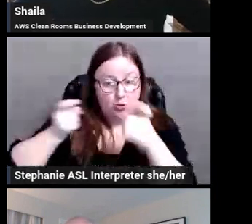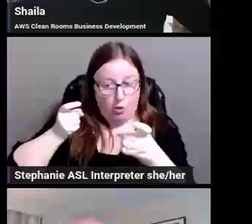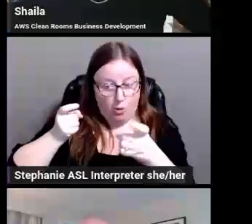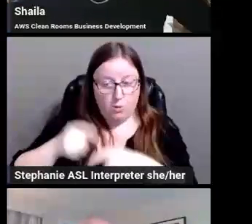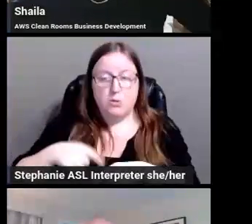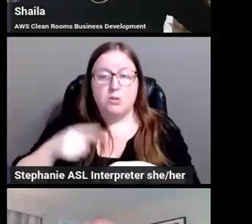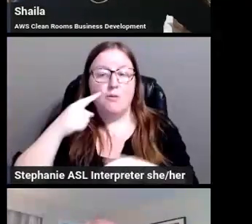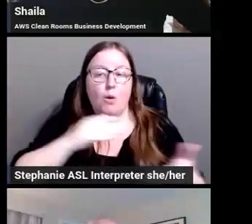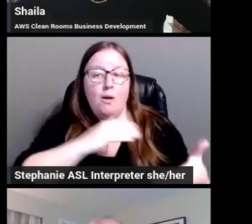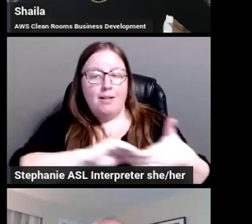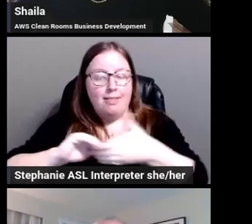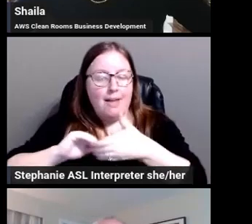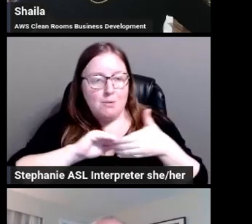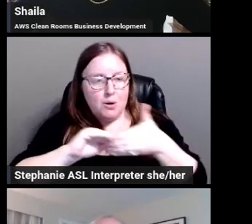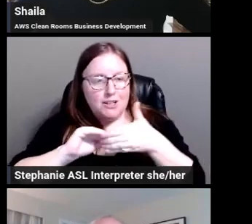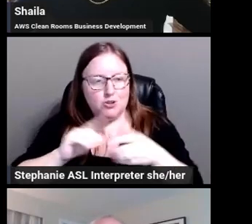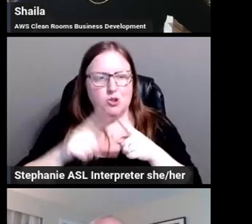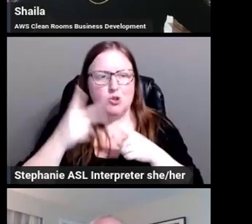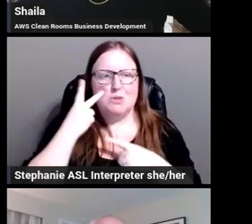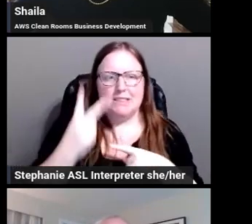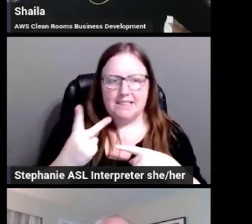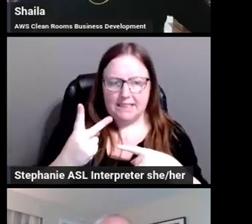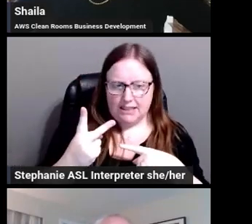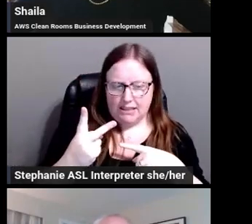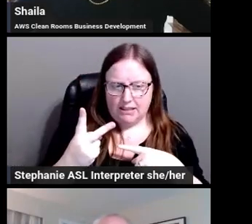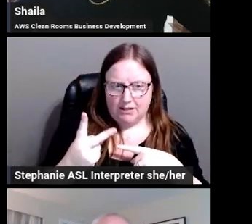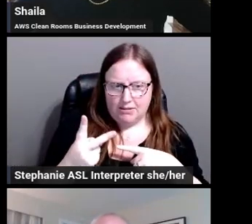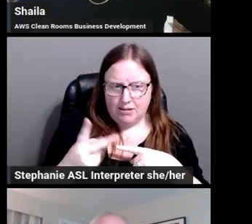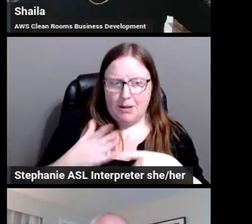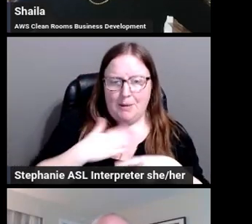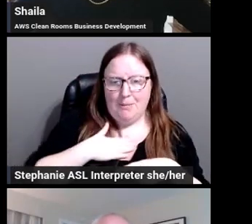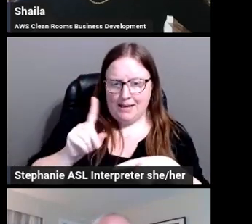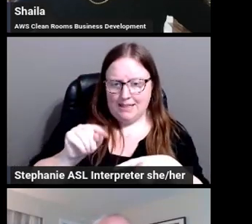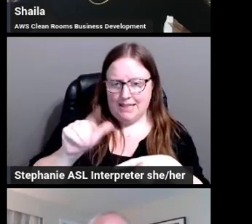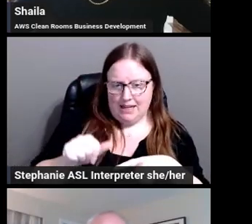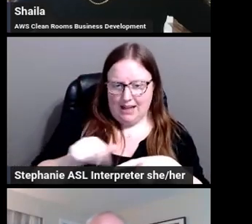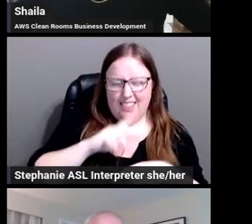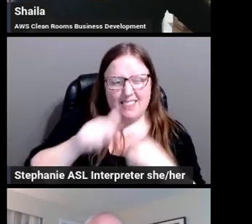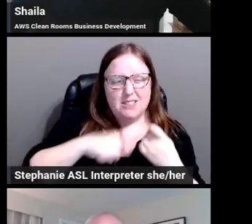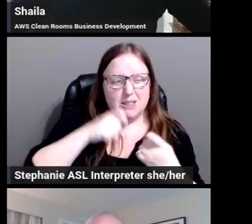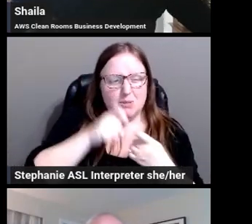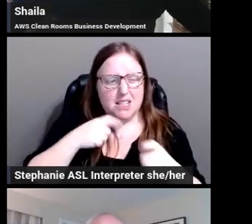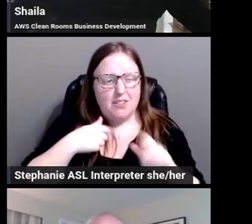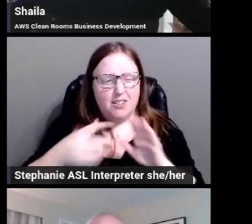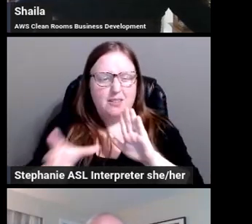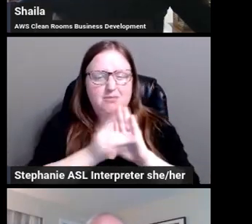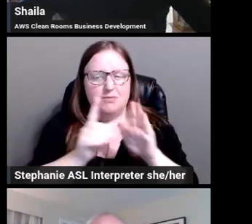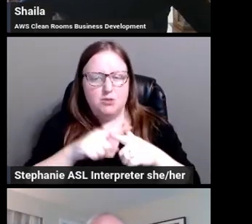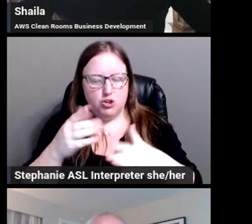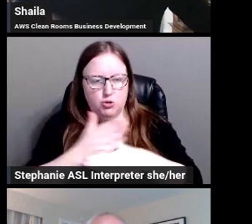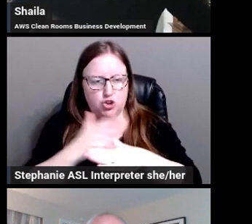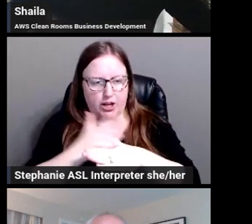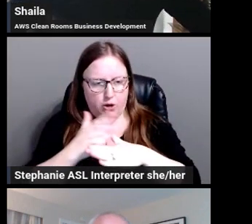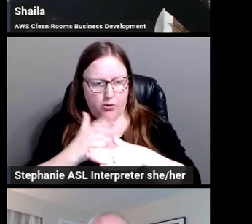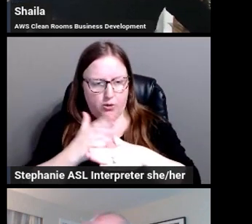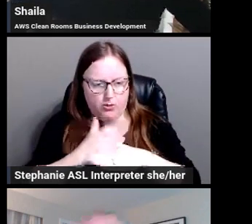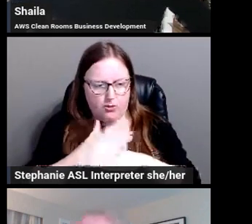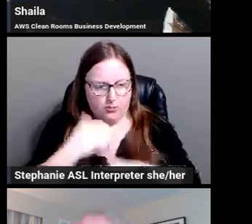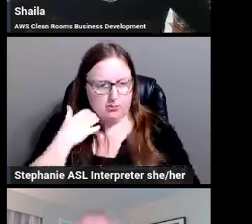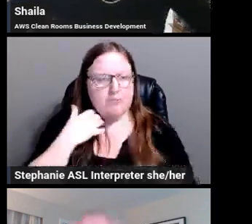the collaboration to be able to see into my data, the data that I specifically choose to share.